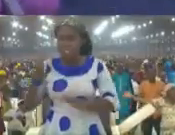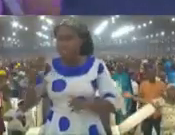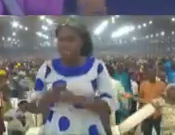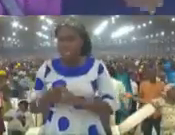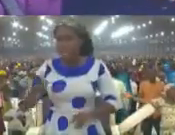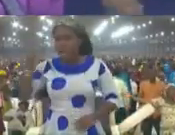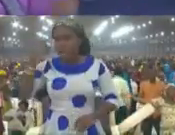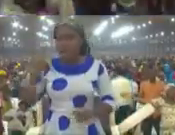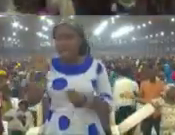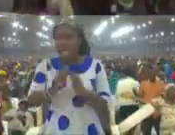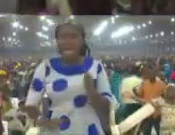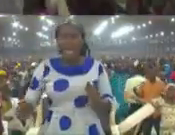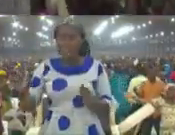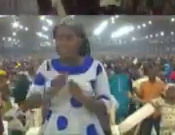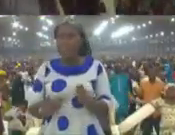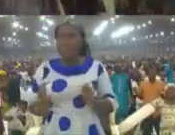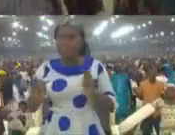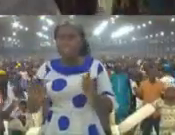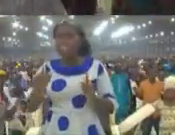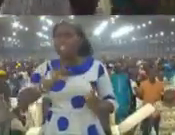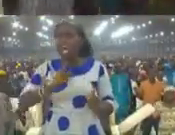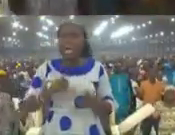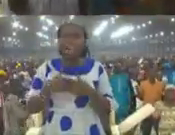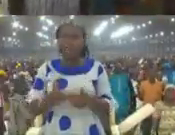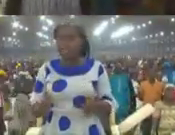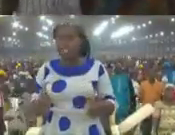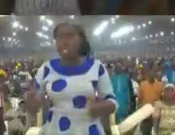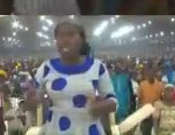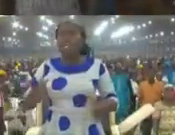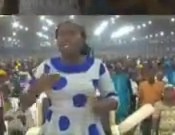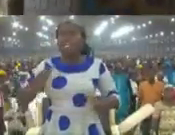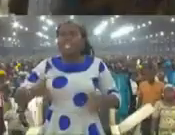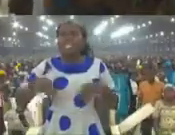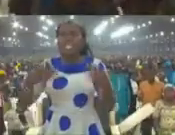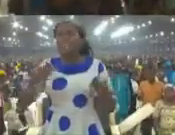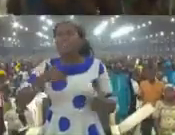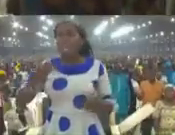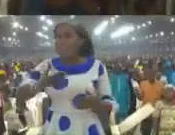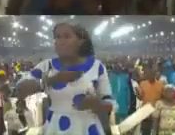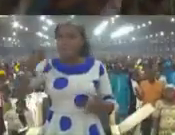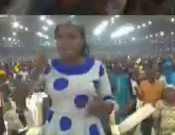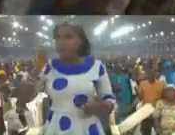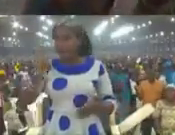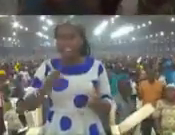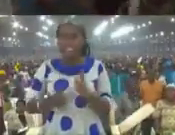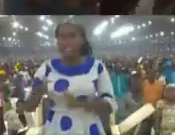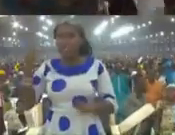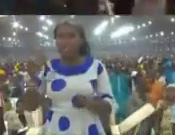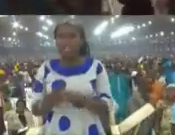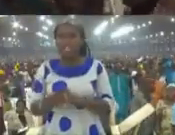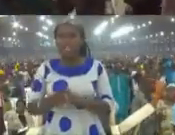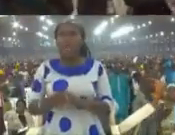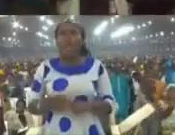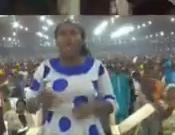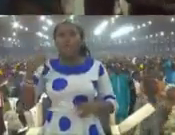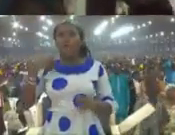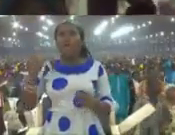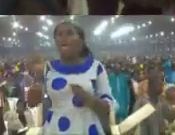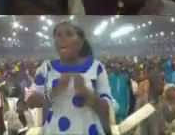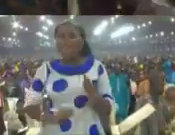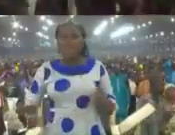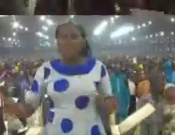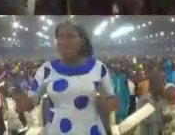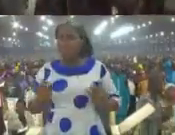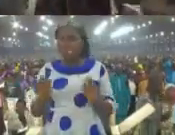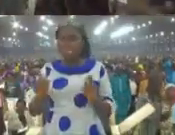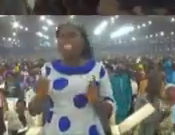glorious one, a much, much, much valuable one. Every opportunity I've lost, Father,